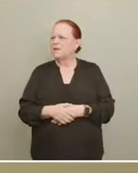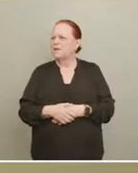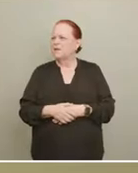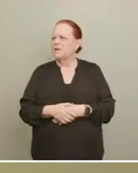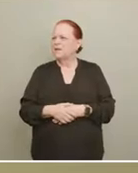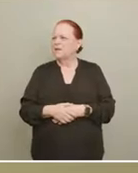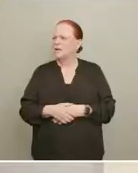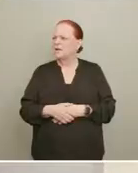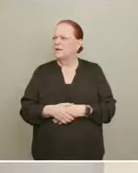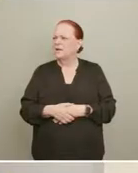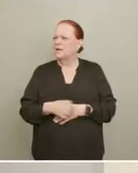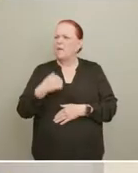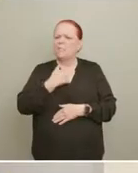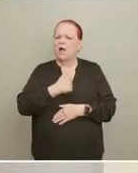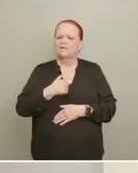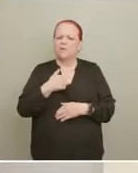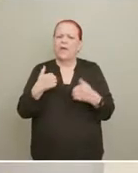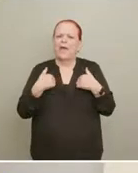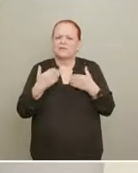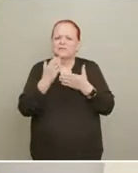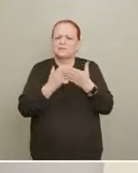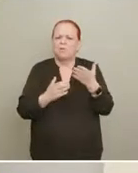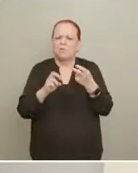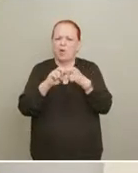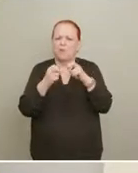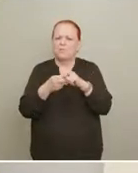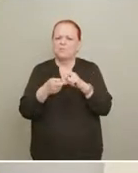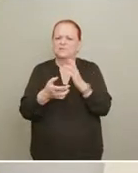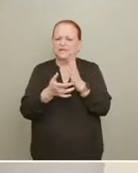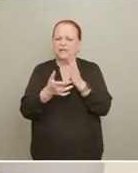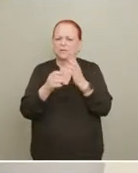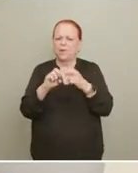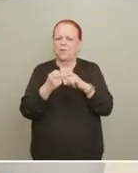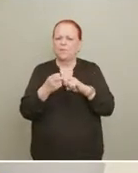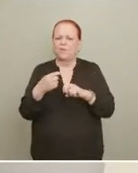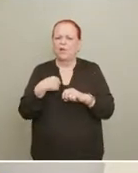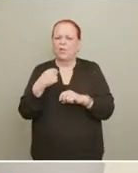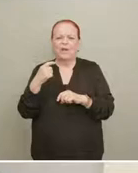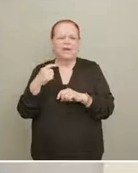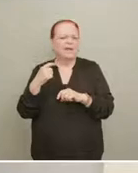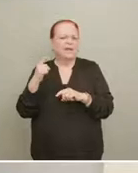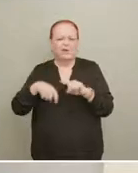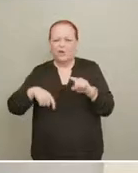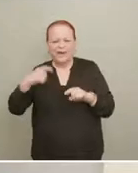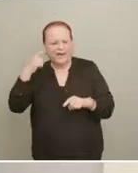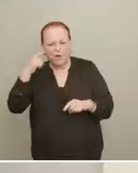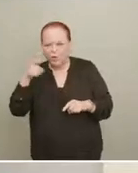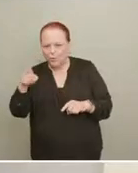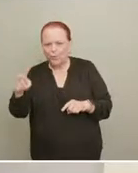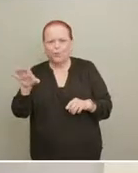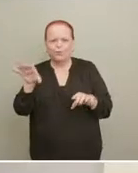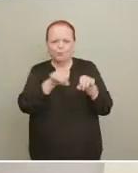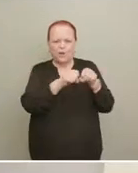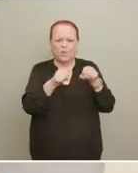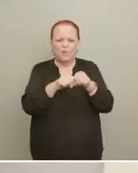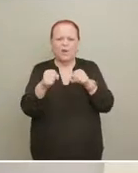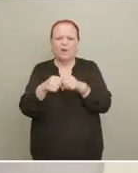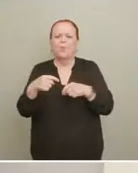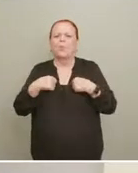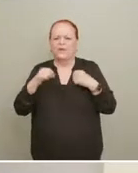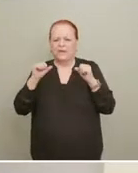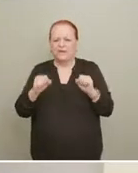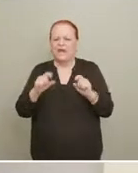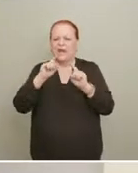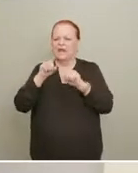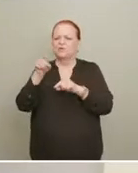some technical difficulties in hearing you. If we can't answer that question right now because we couldn't hear you completely, we can do a follow-up after